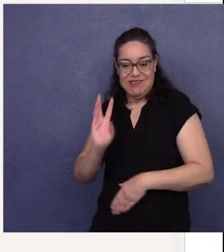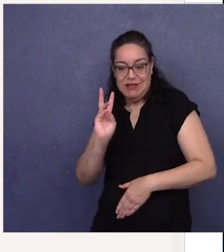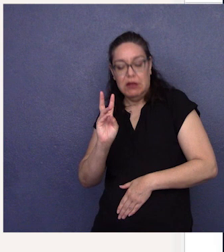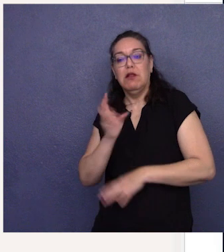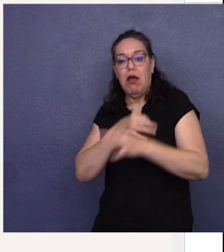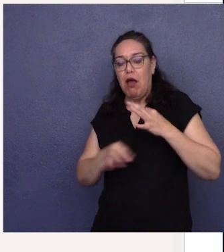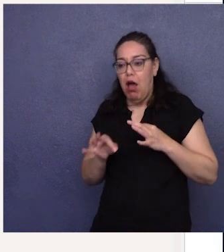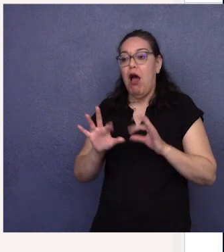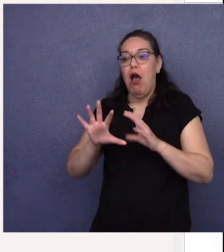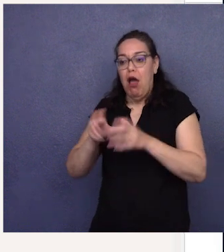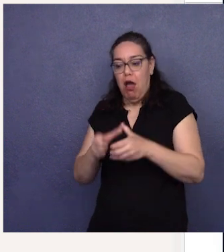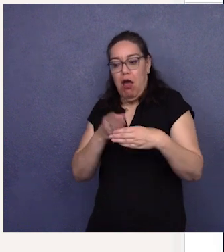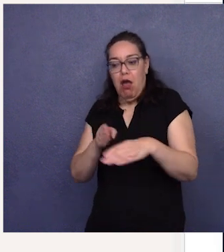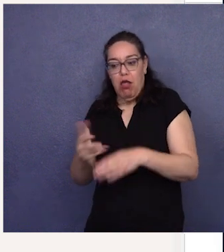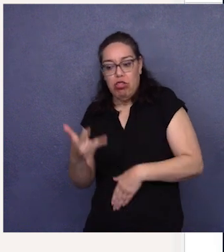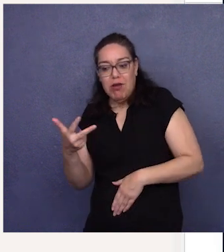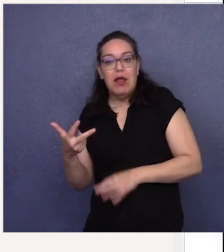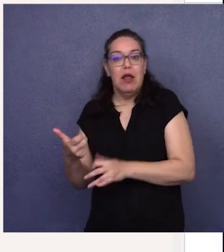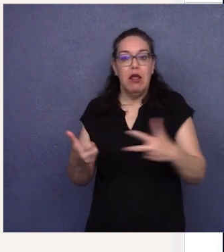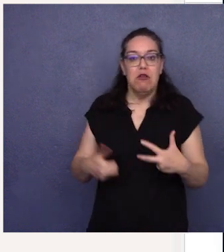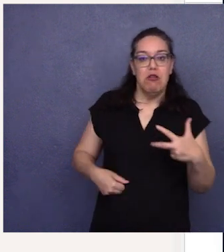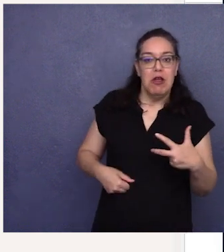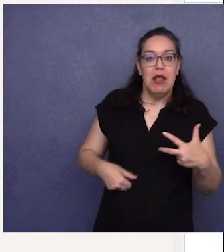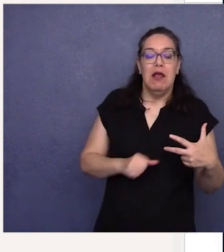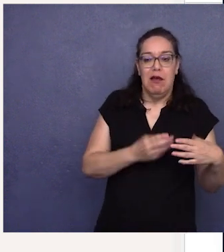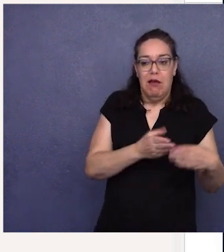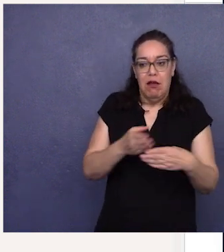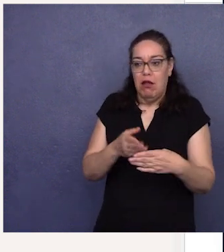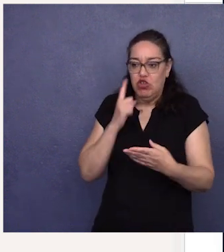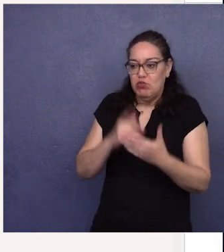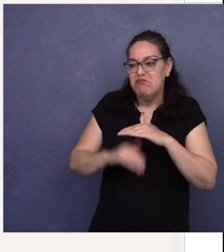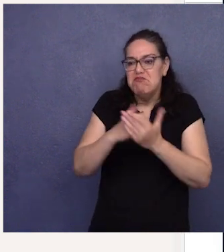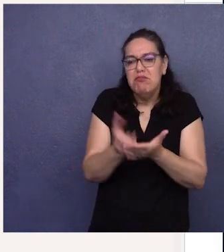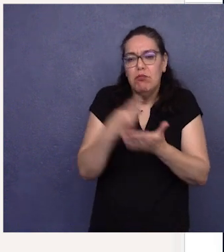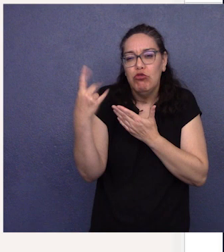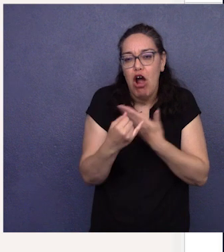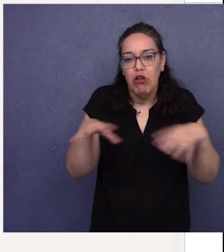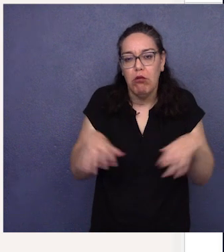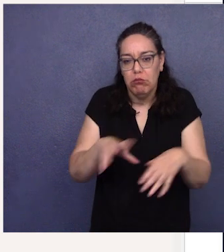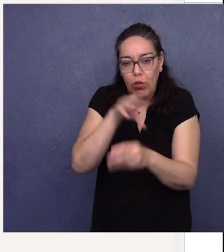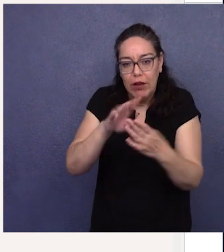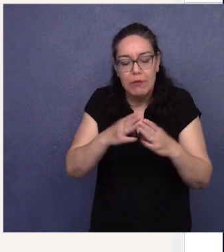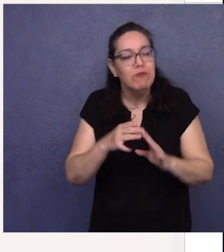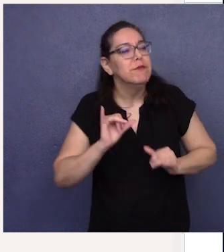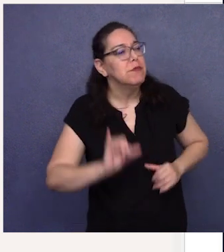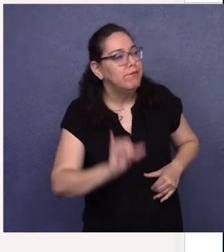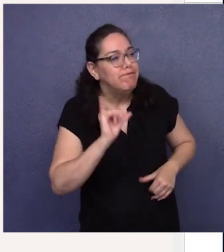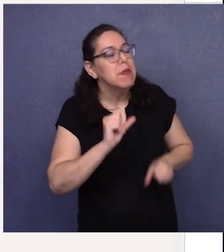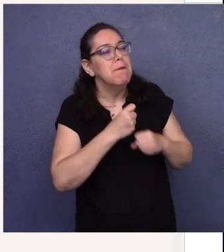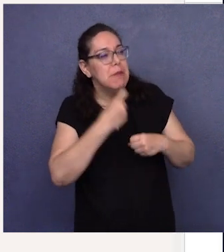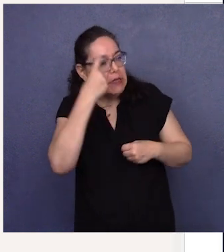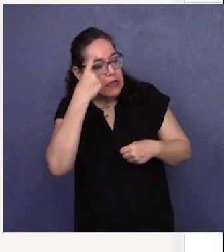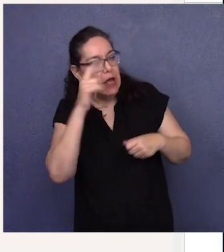funds to be able to do projects in the communities. That makes sense. Yeah. Thank you. So yeah, make sure